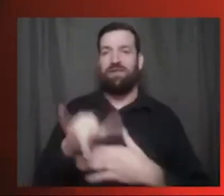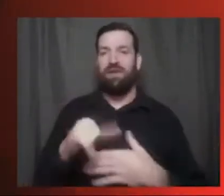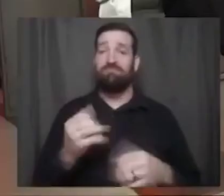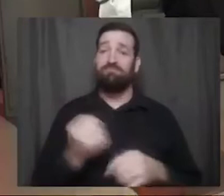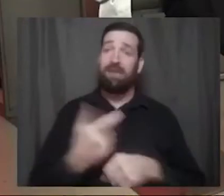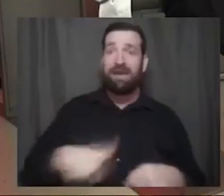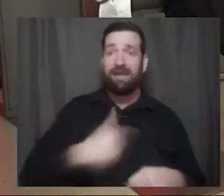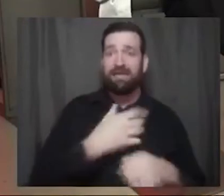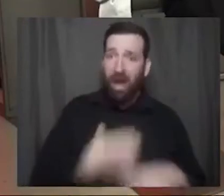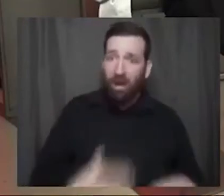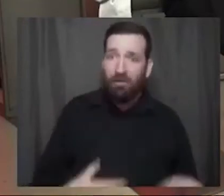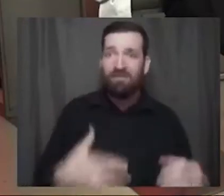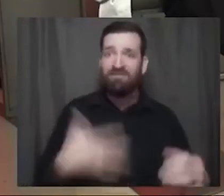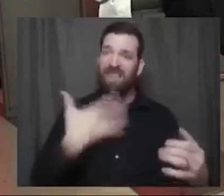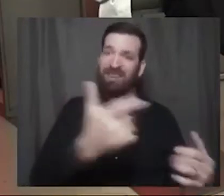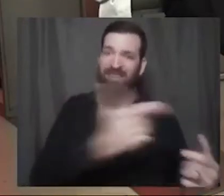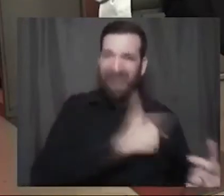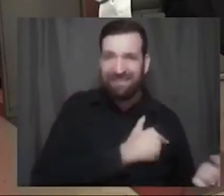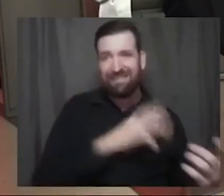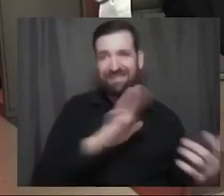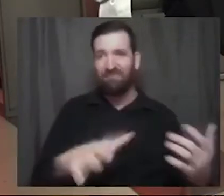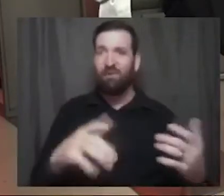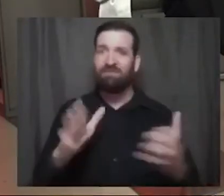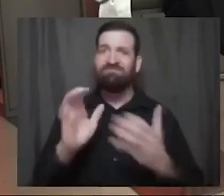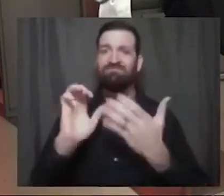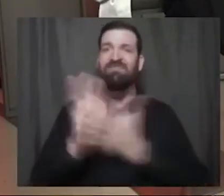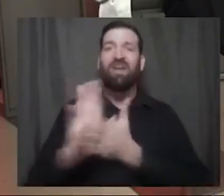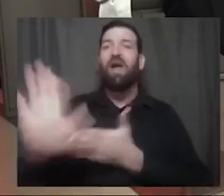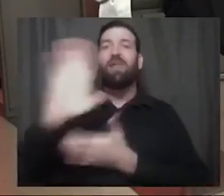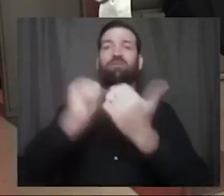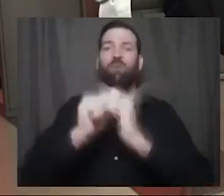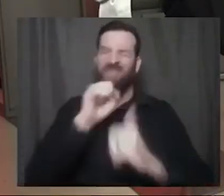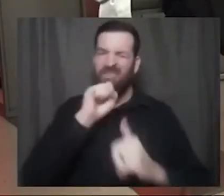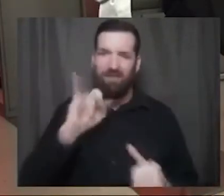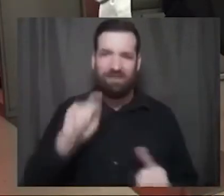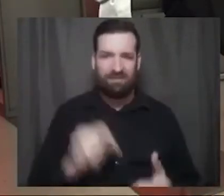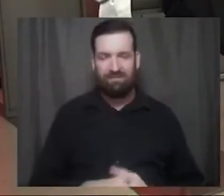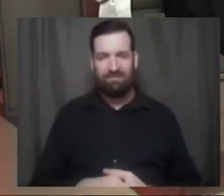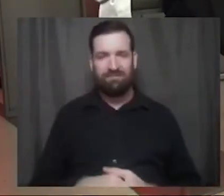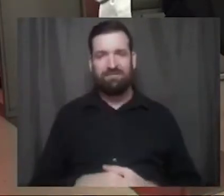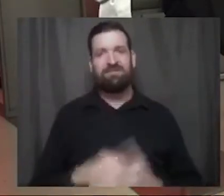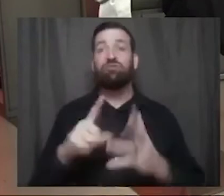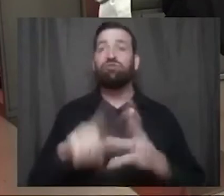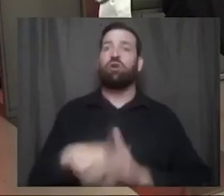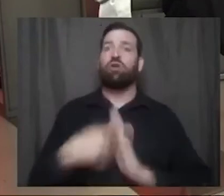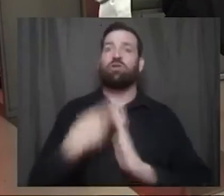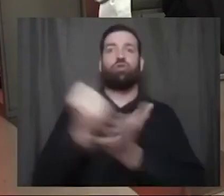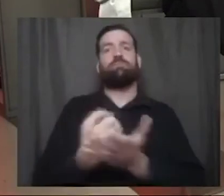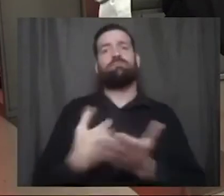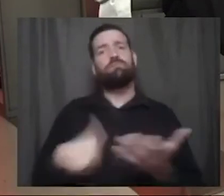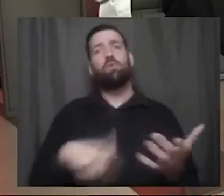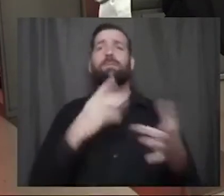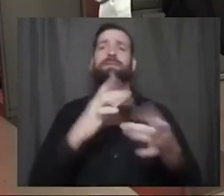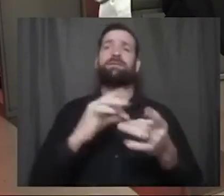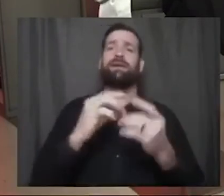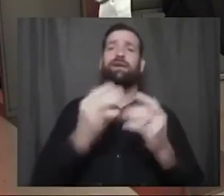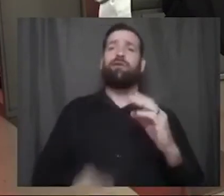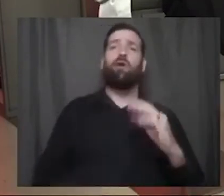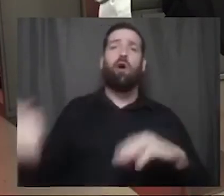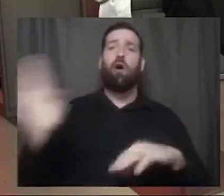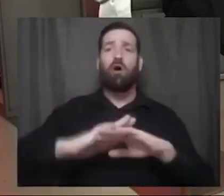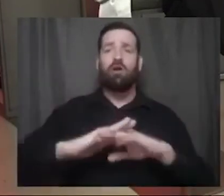feel lazy with your college sports. I love it. I love that you started a scholarship. You know, we've been saying it all morning. Women can have it all. In addition